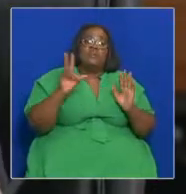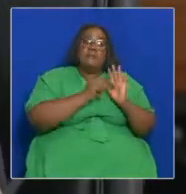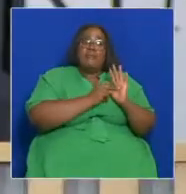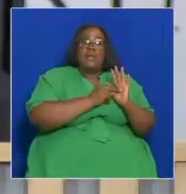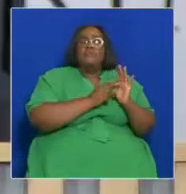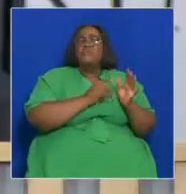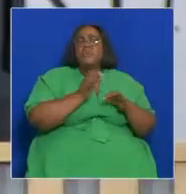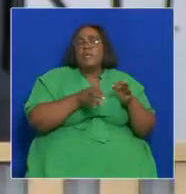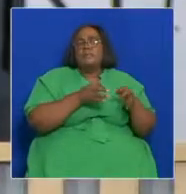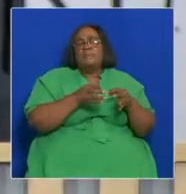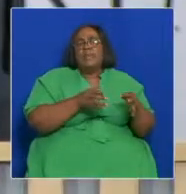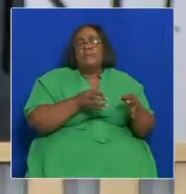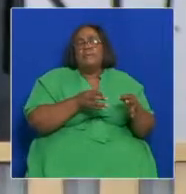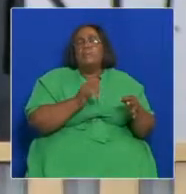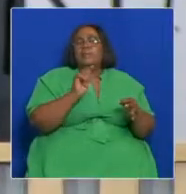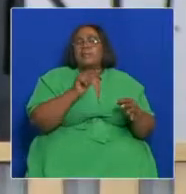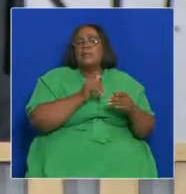statement?